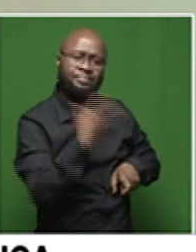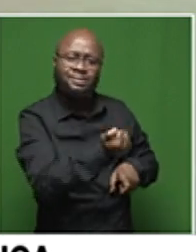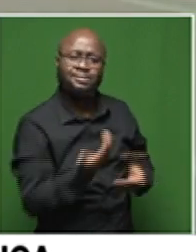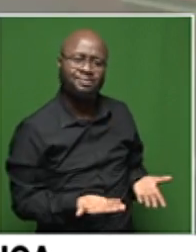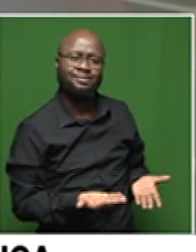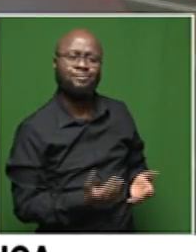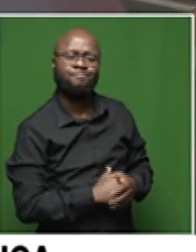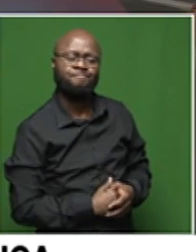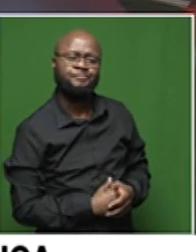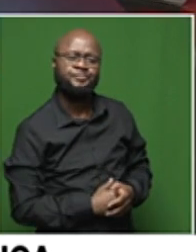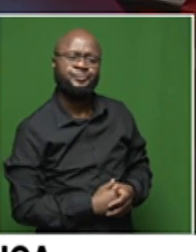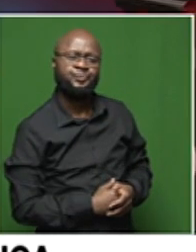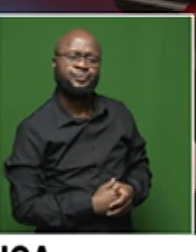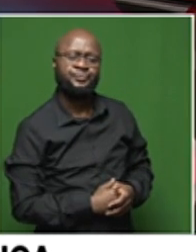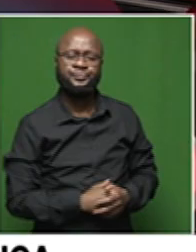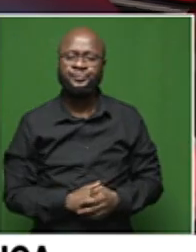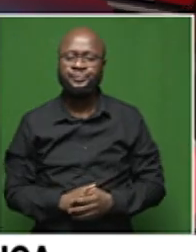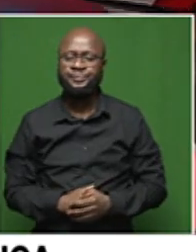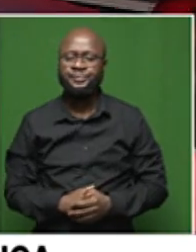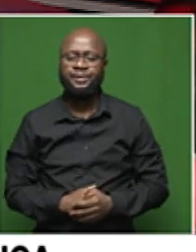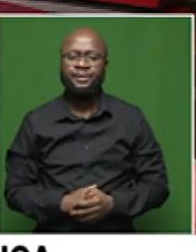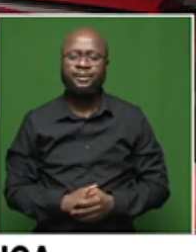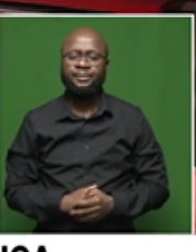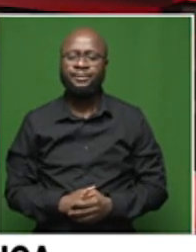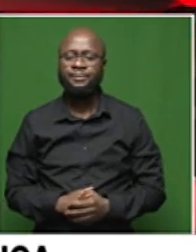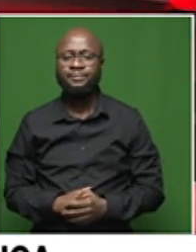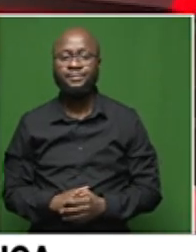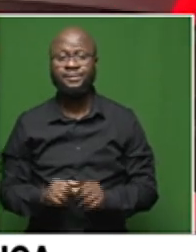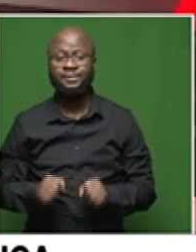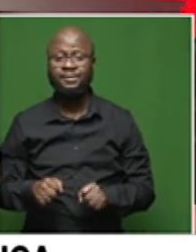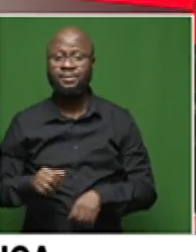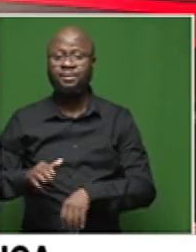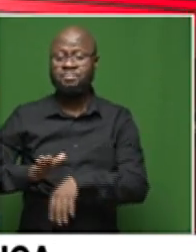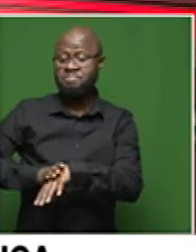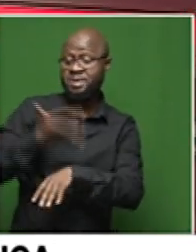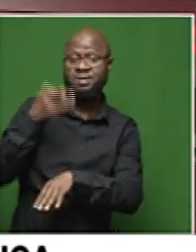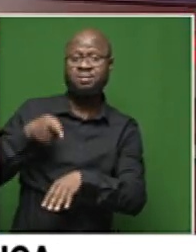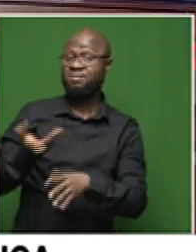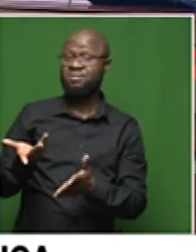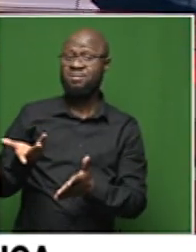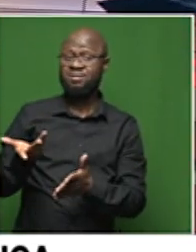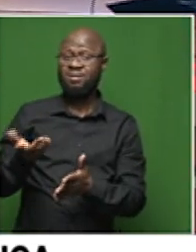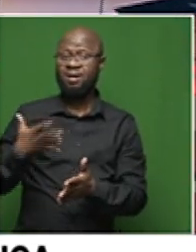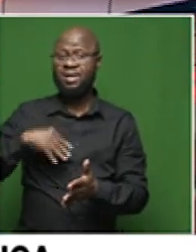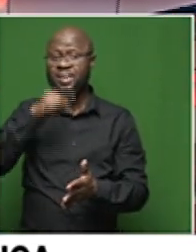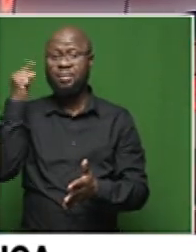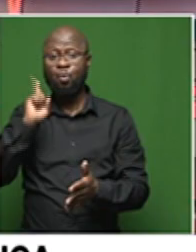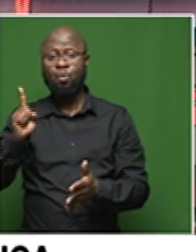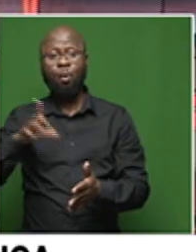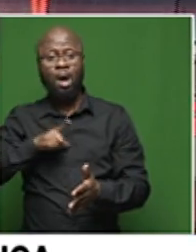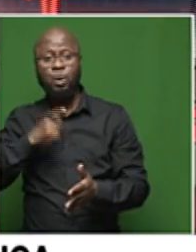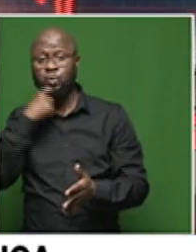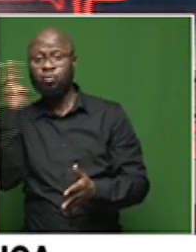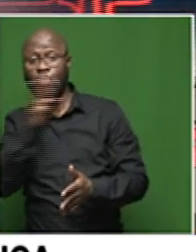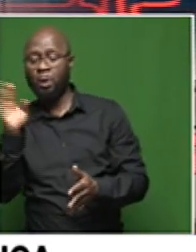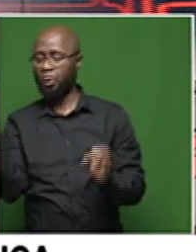speak... It is also called a silent killer, mm-hmm. simply because there are no signs or any symptoms